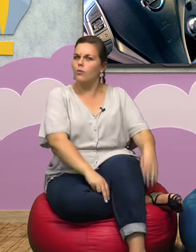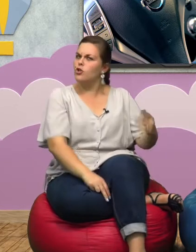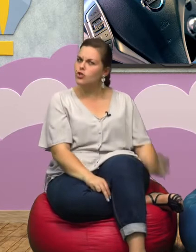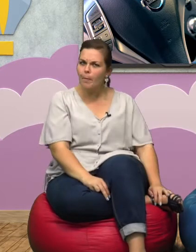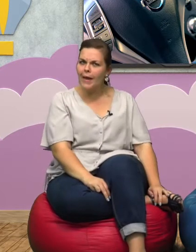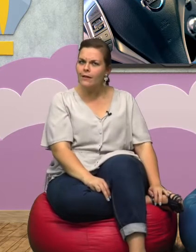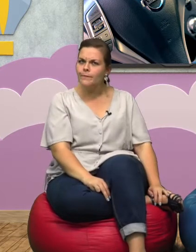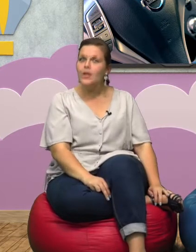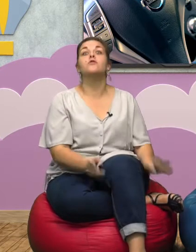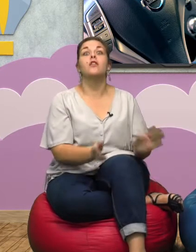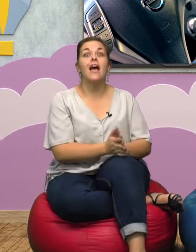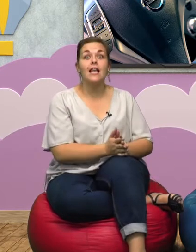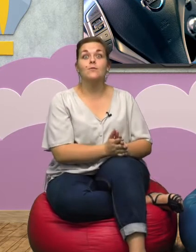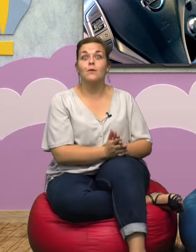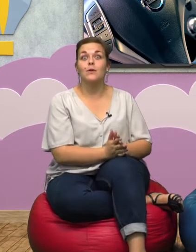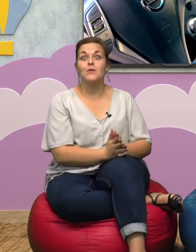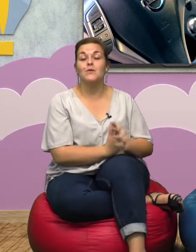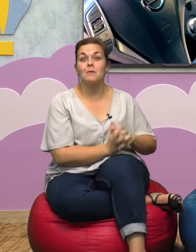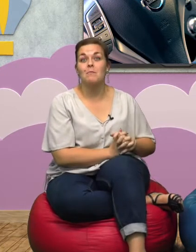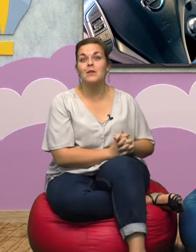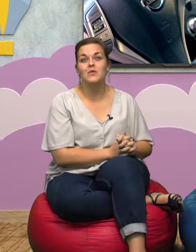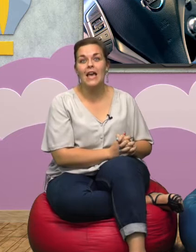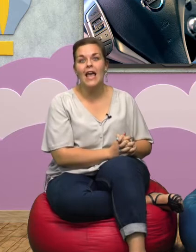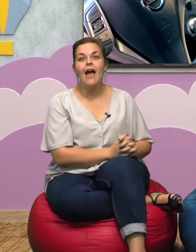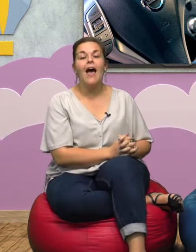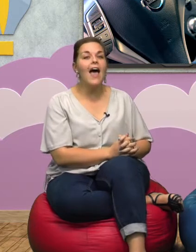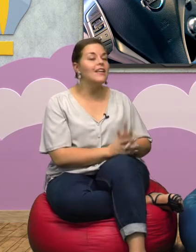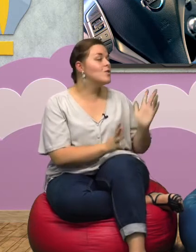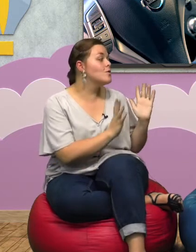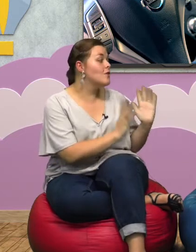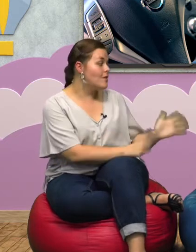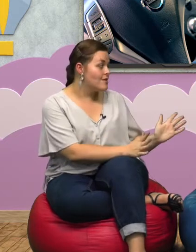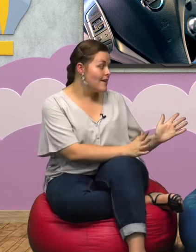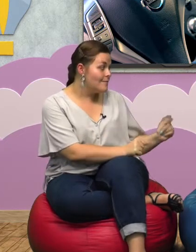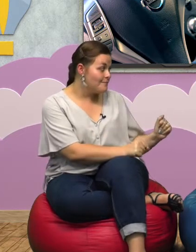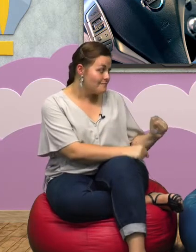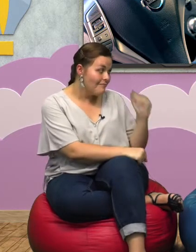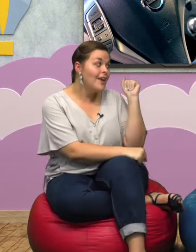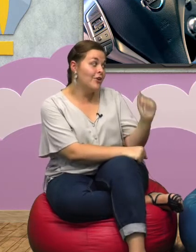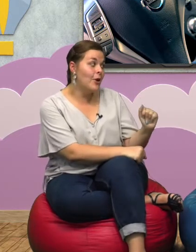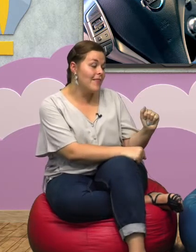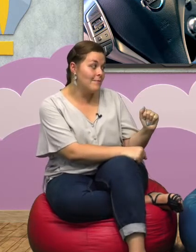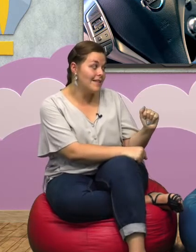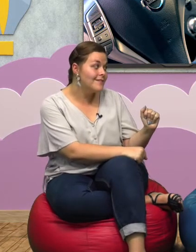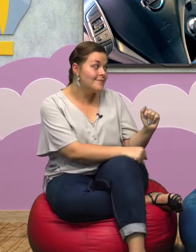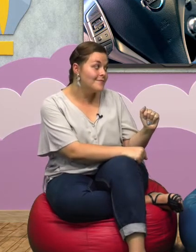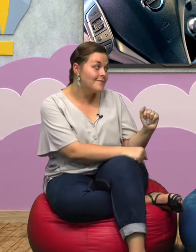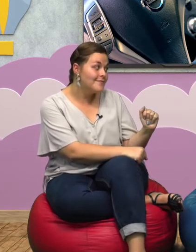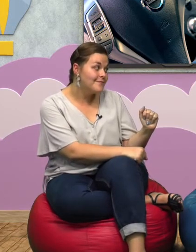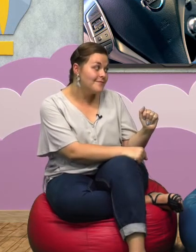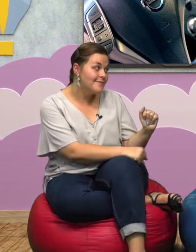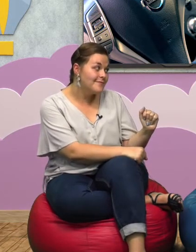How will you stop it? So that is what we want you to remember today. And it's also Thursday and you know what that means?